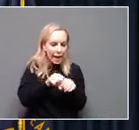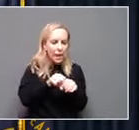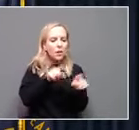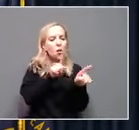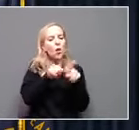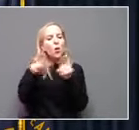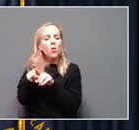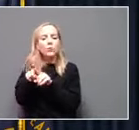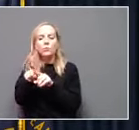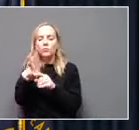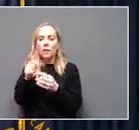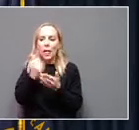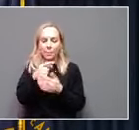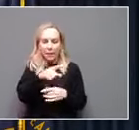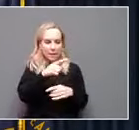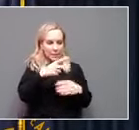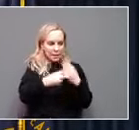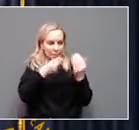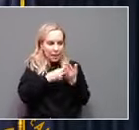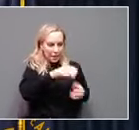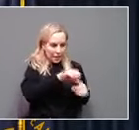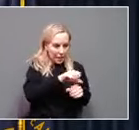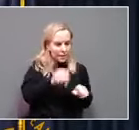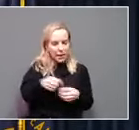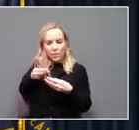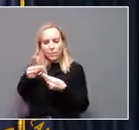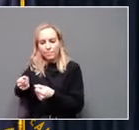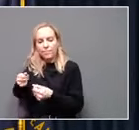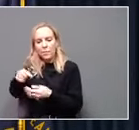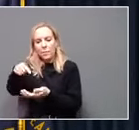everything else. Tom Latek.